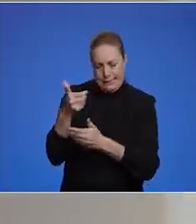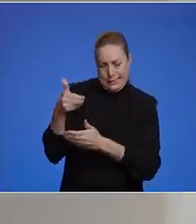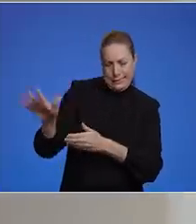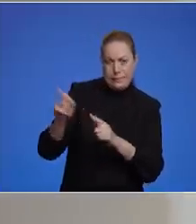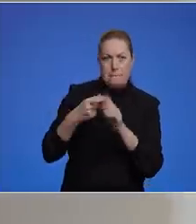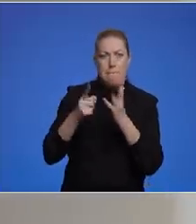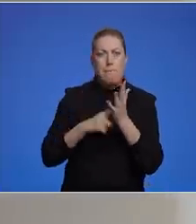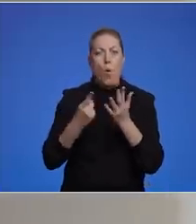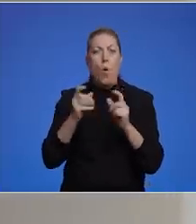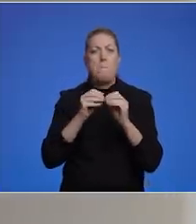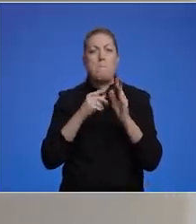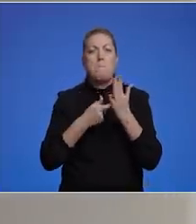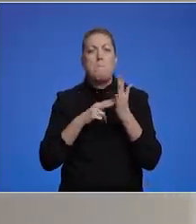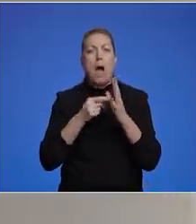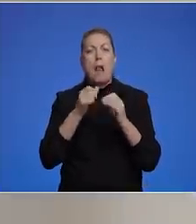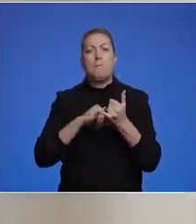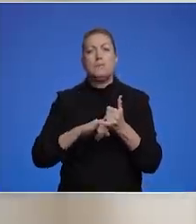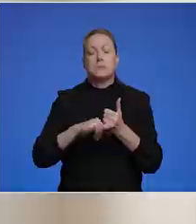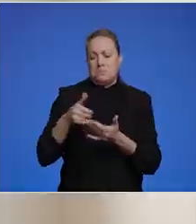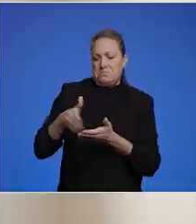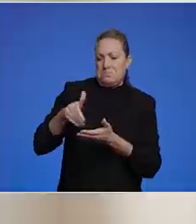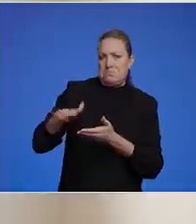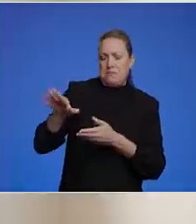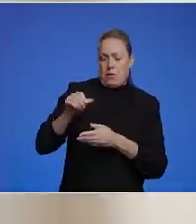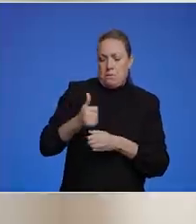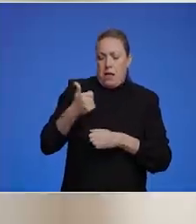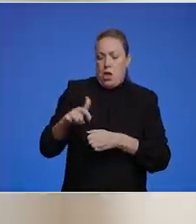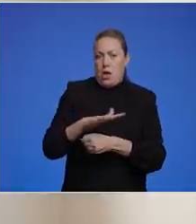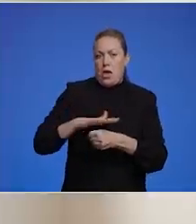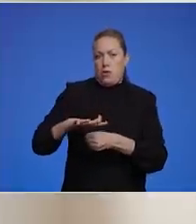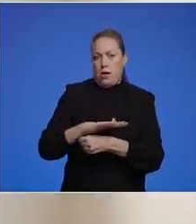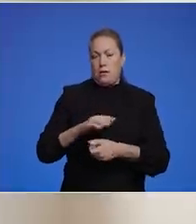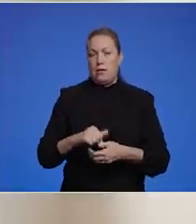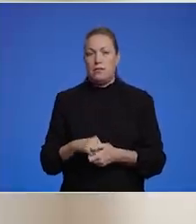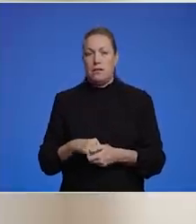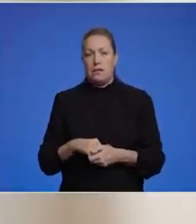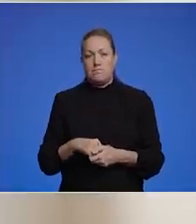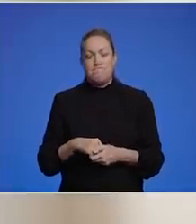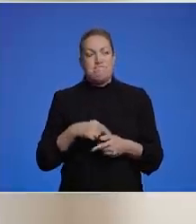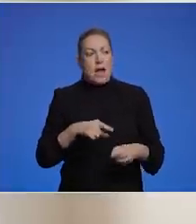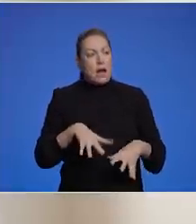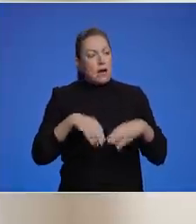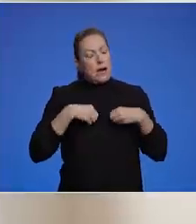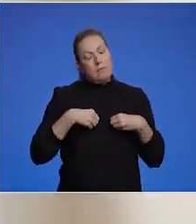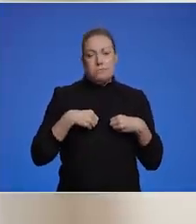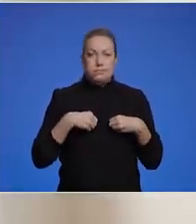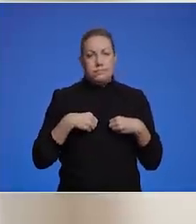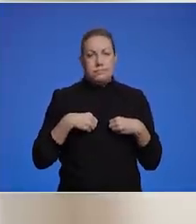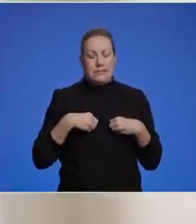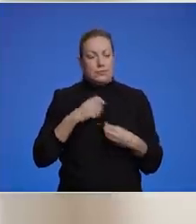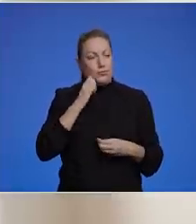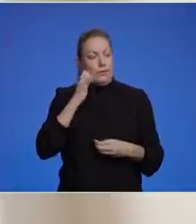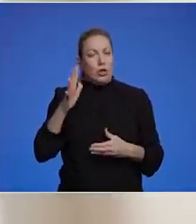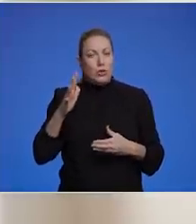and expel them from their territory. So they shook the dust from their feet in defiance and went off to